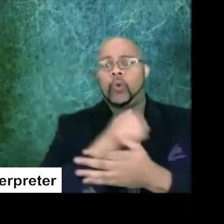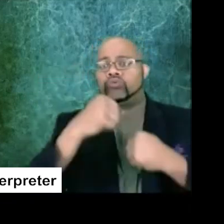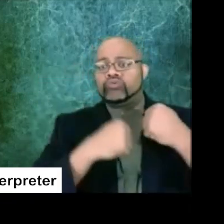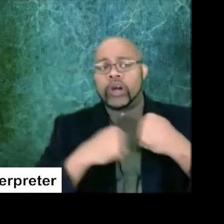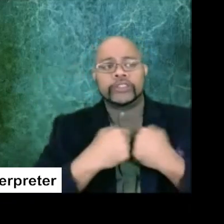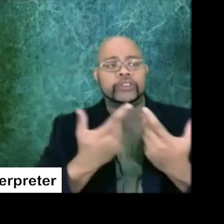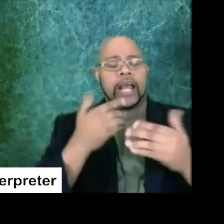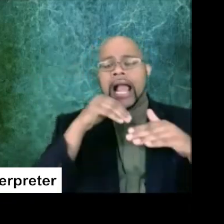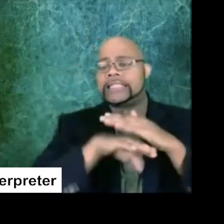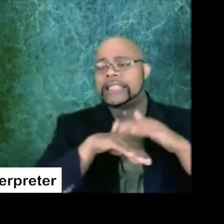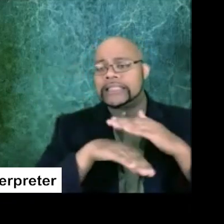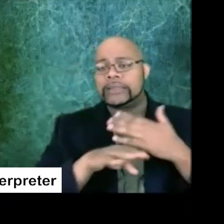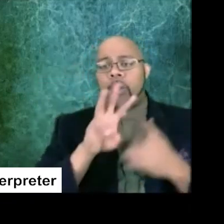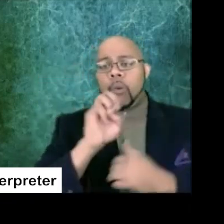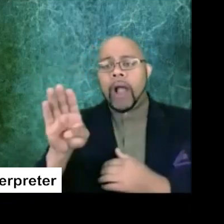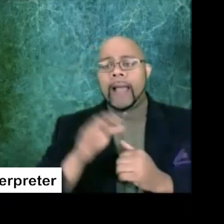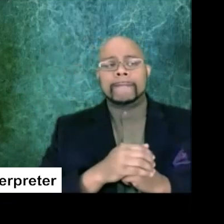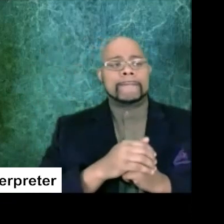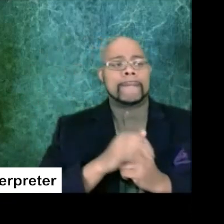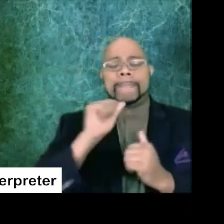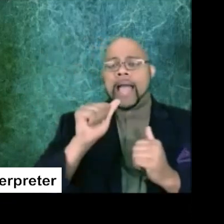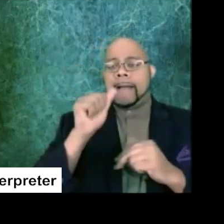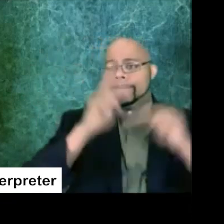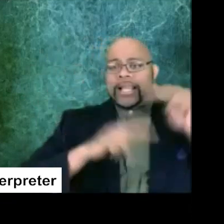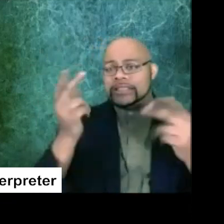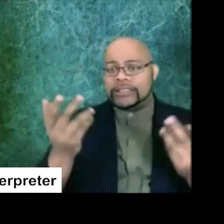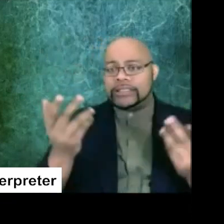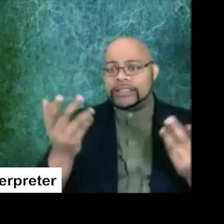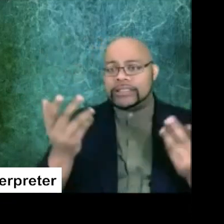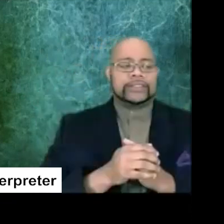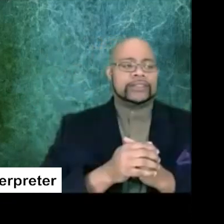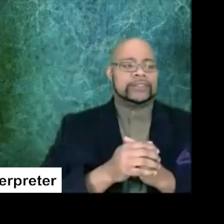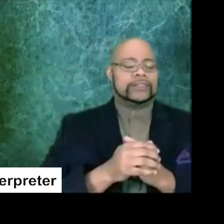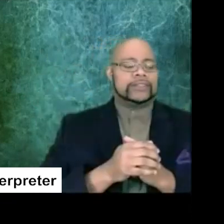of an accessible web is not being built.